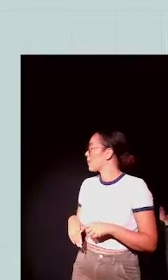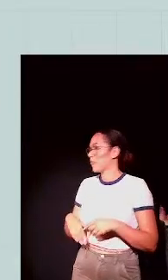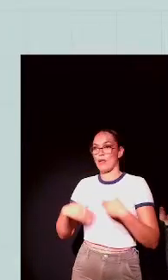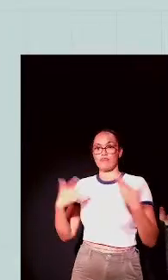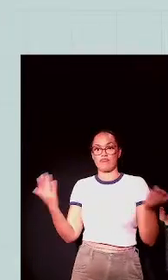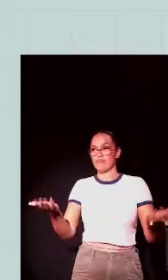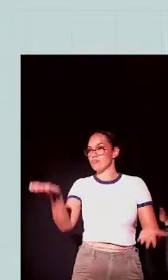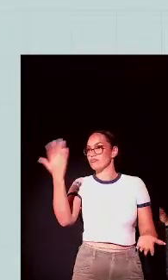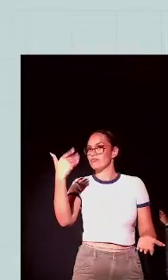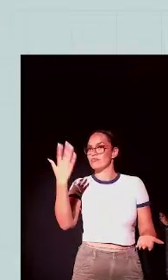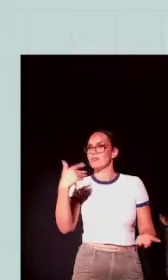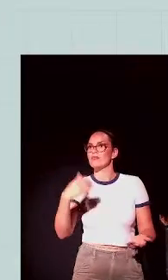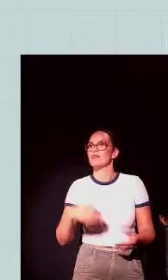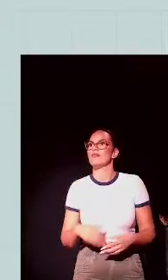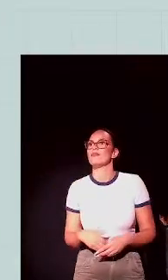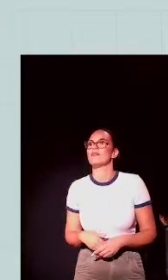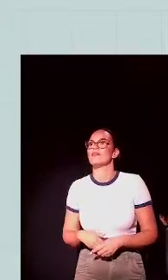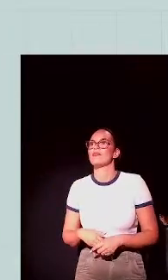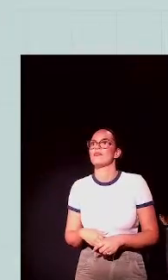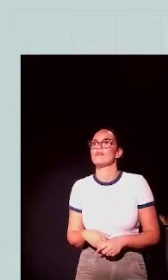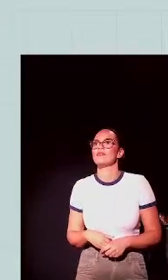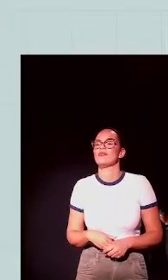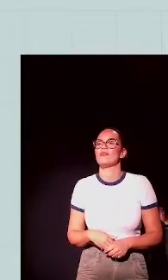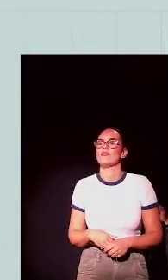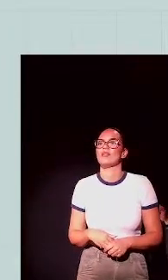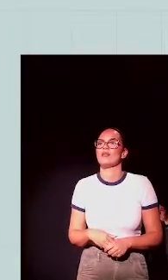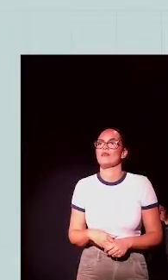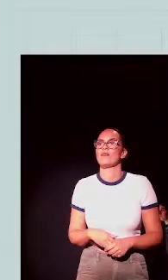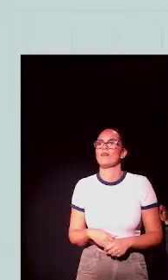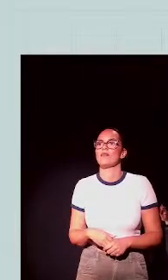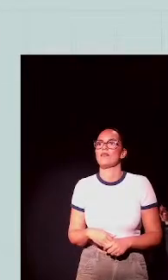ask me questions. Hold on, Mike, hold on.